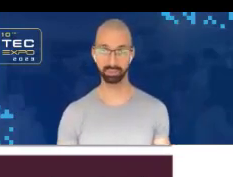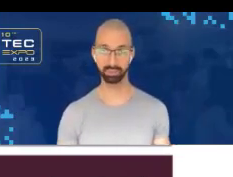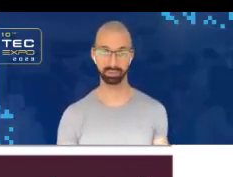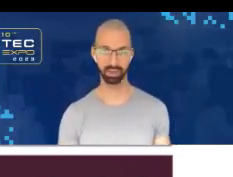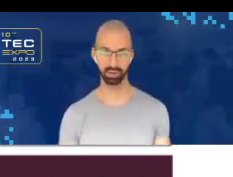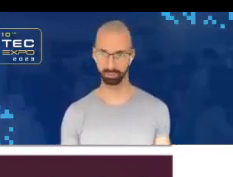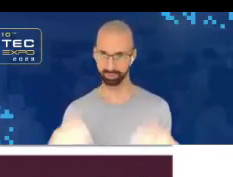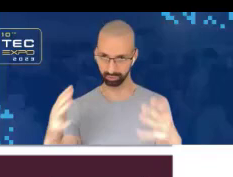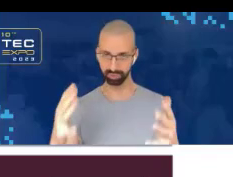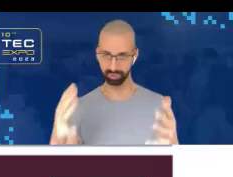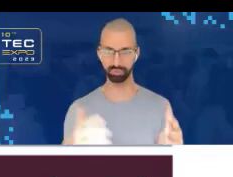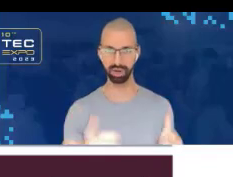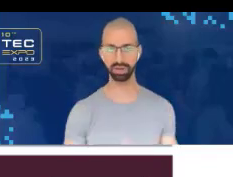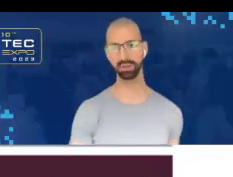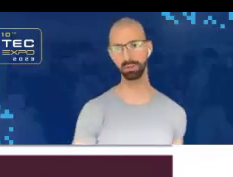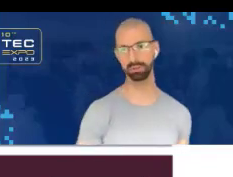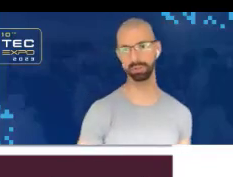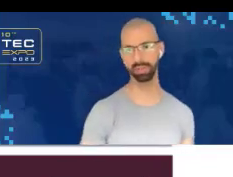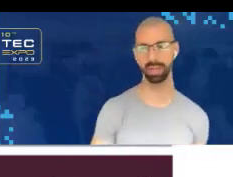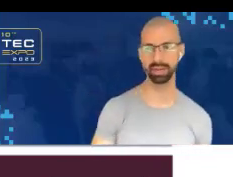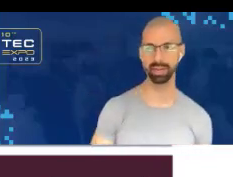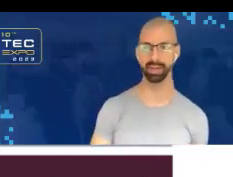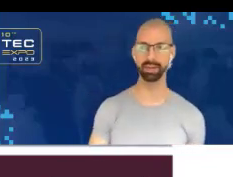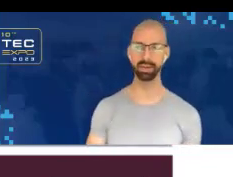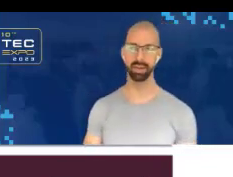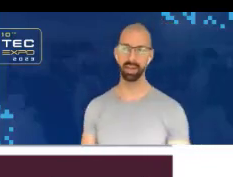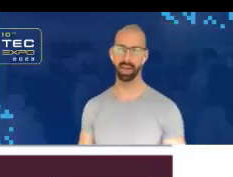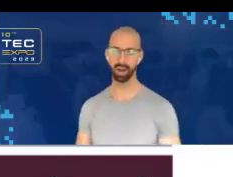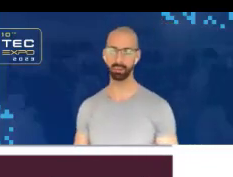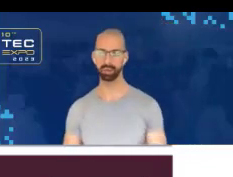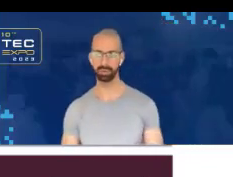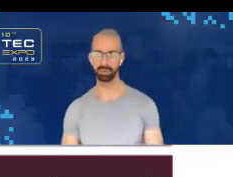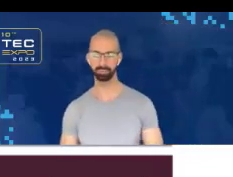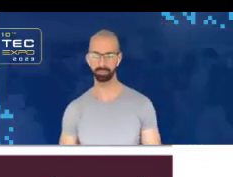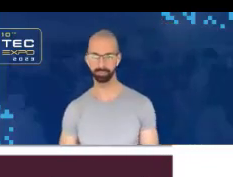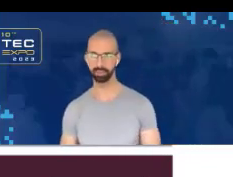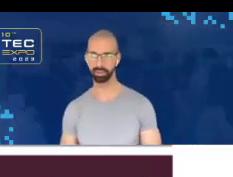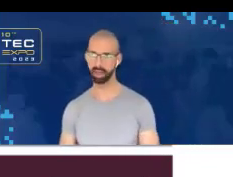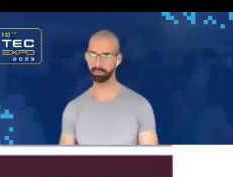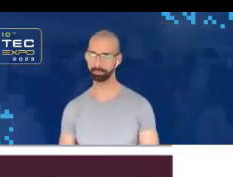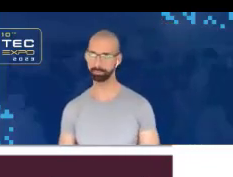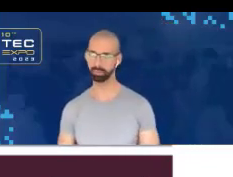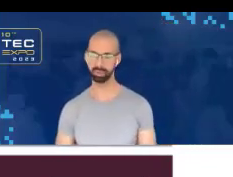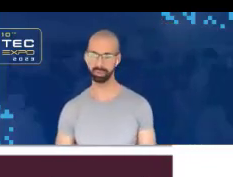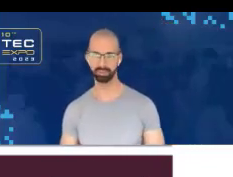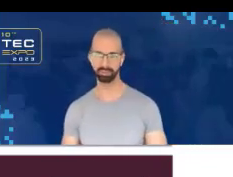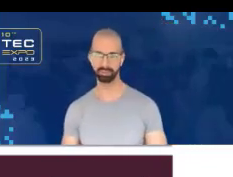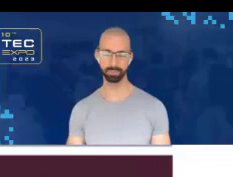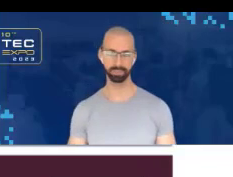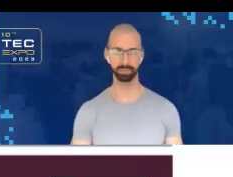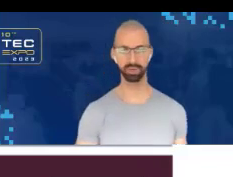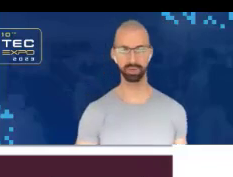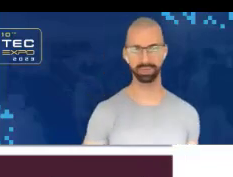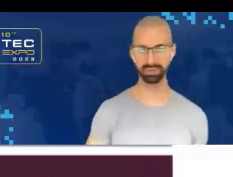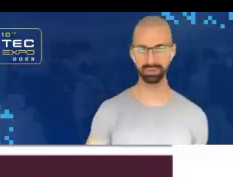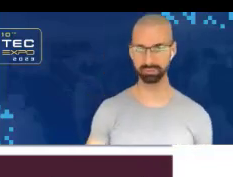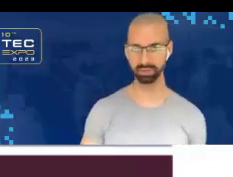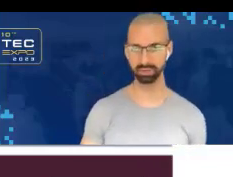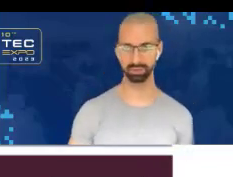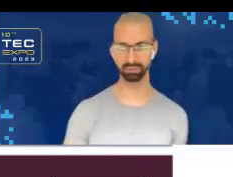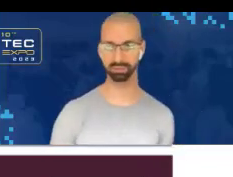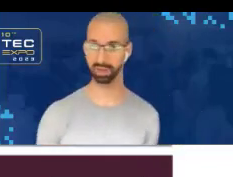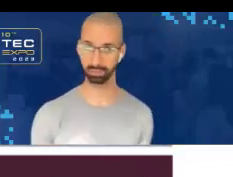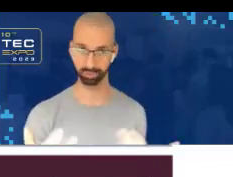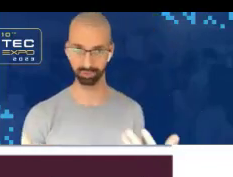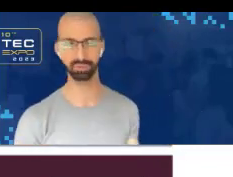think with a good strategy, and also like plan ahead how are you going to be organizing the production in